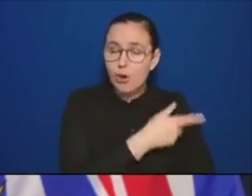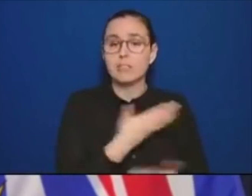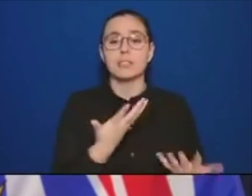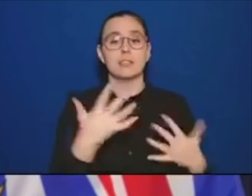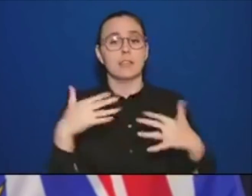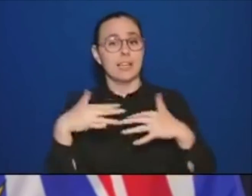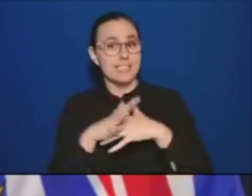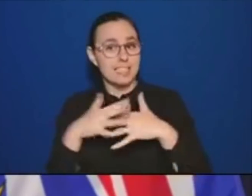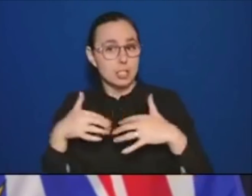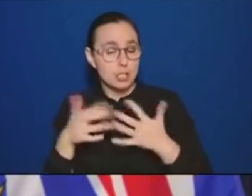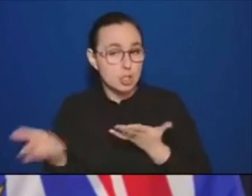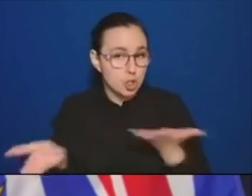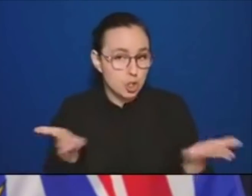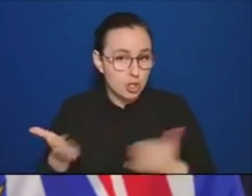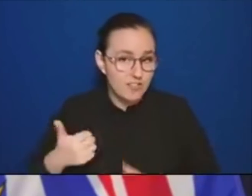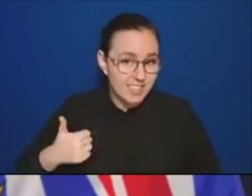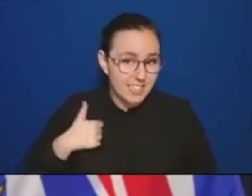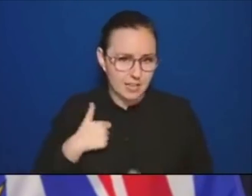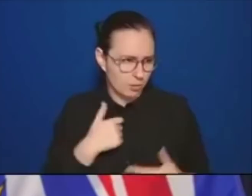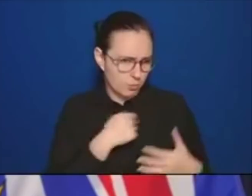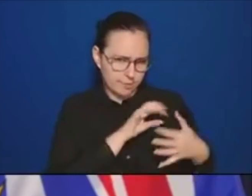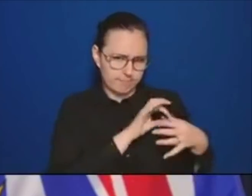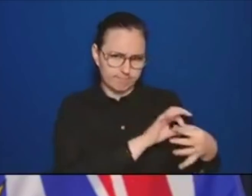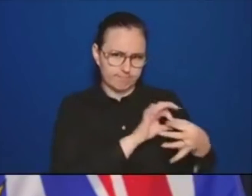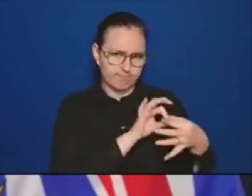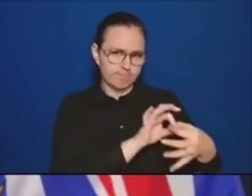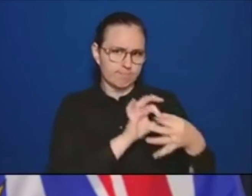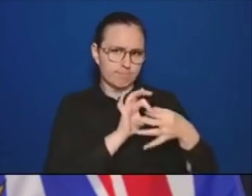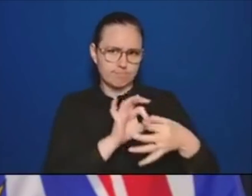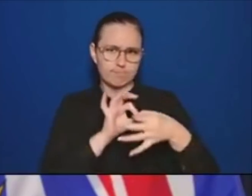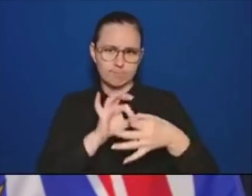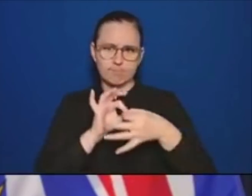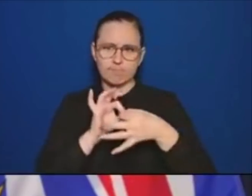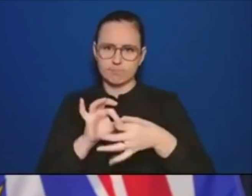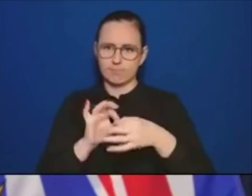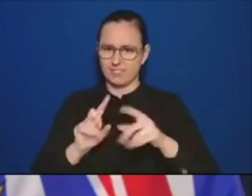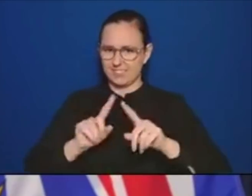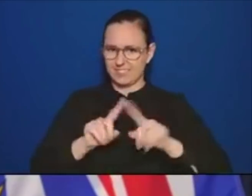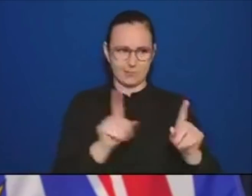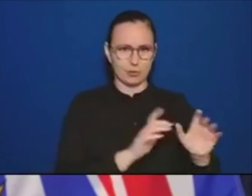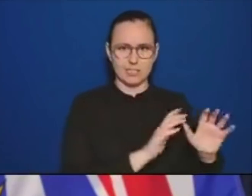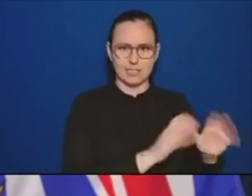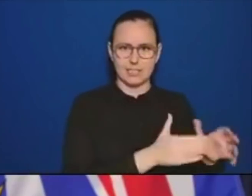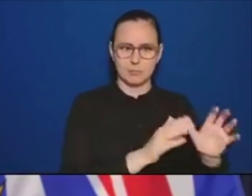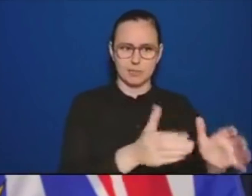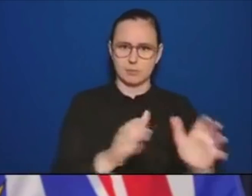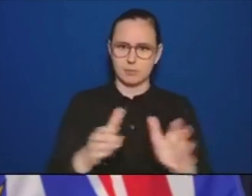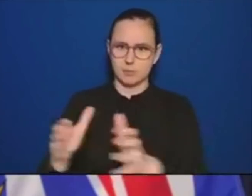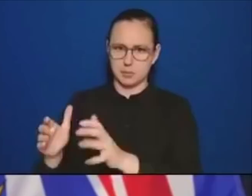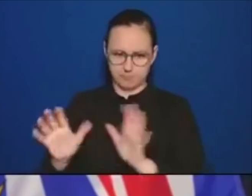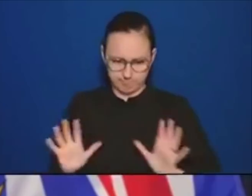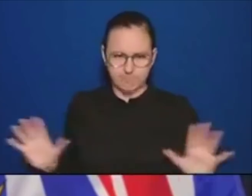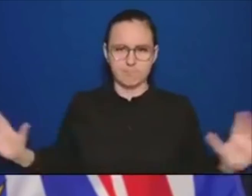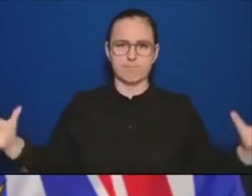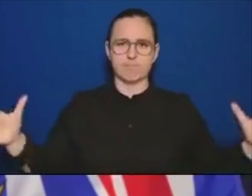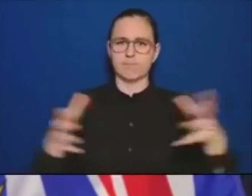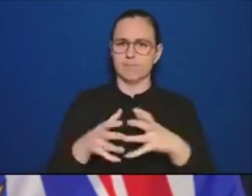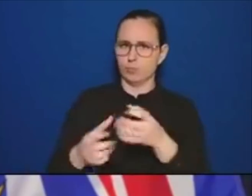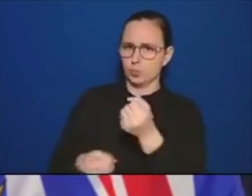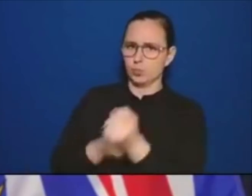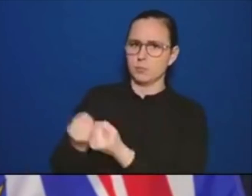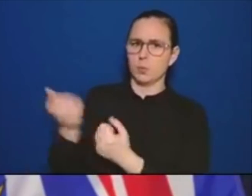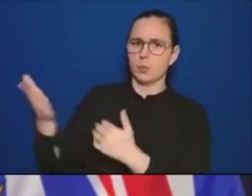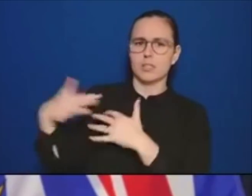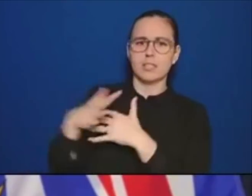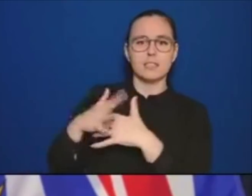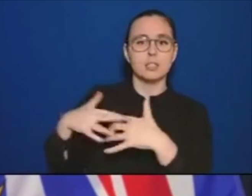has assembled multi-agency teams that will better support First Nation communities with little or no access. We're